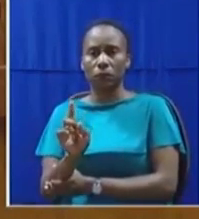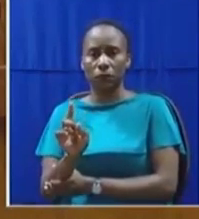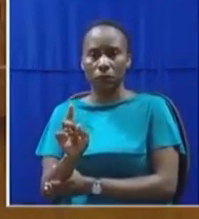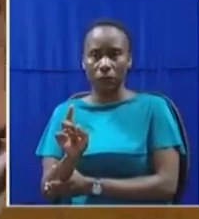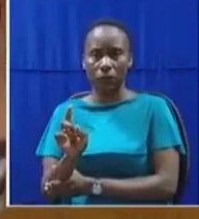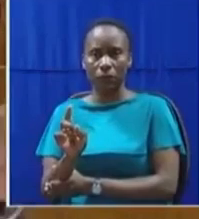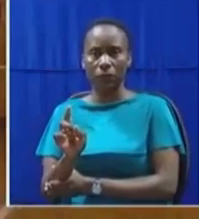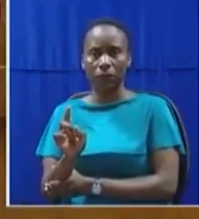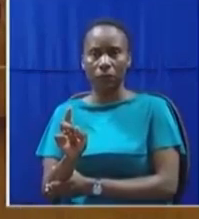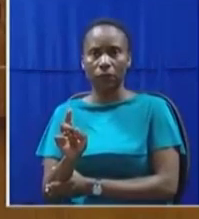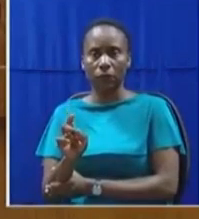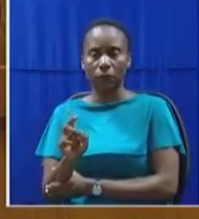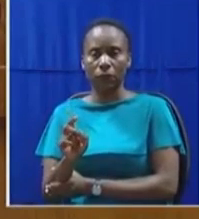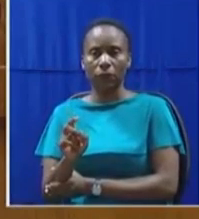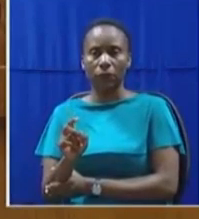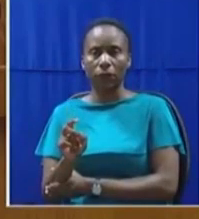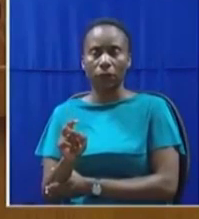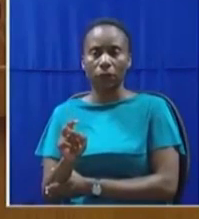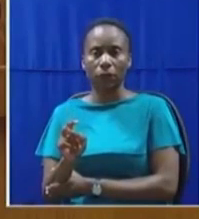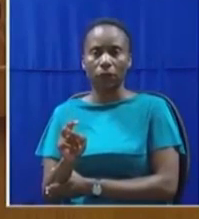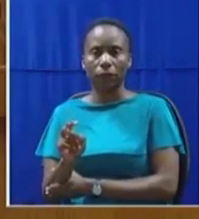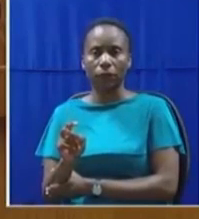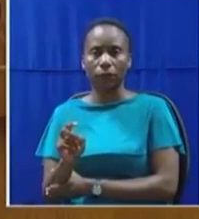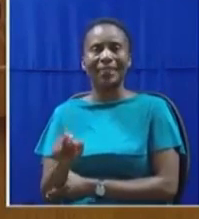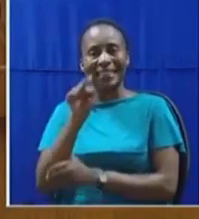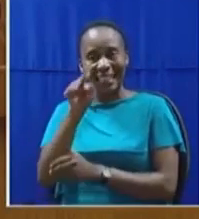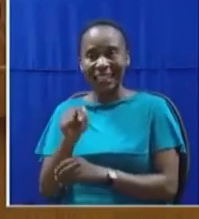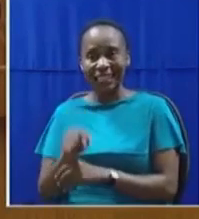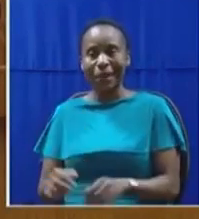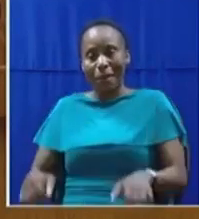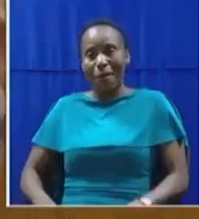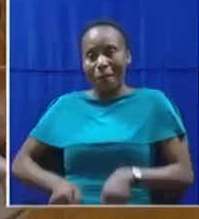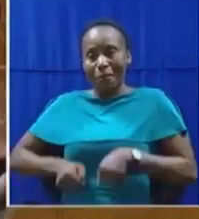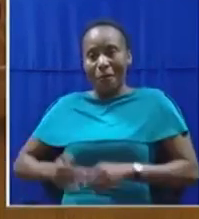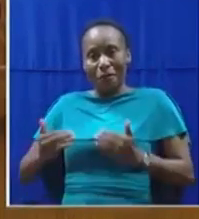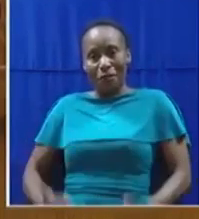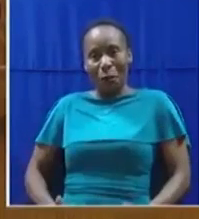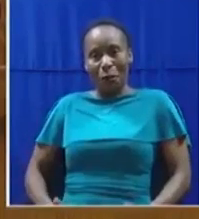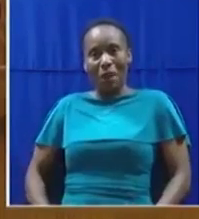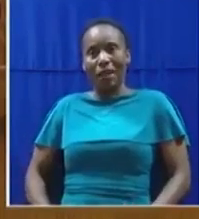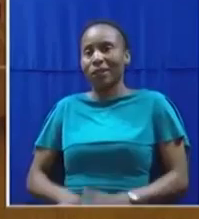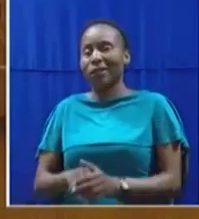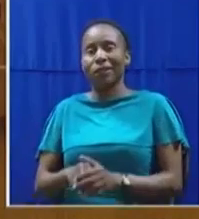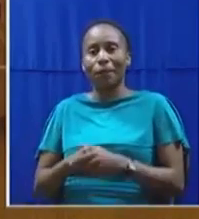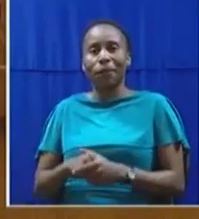Aya parishoti. ANC apara overall.